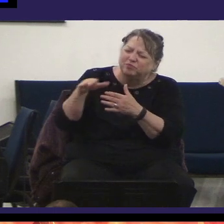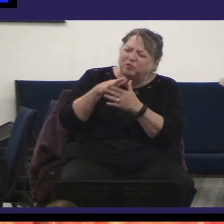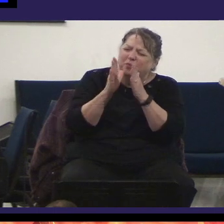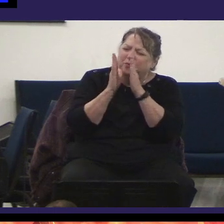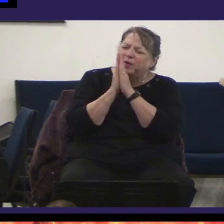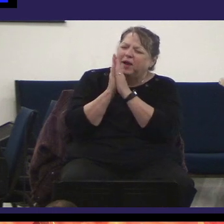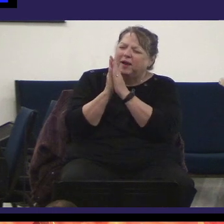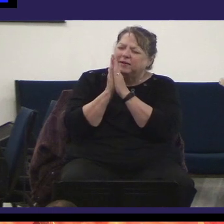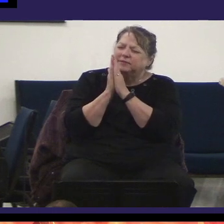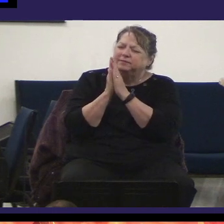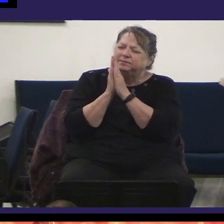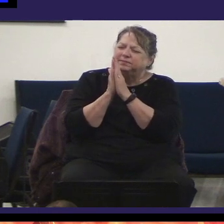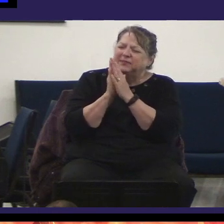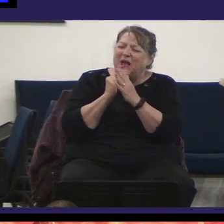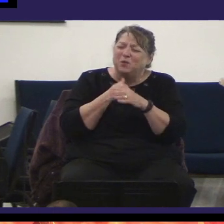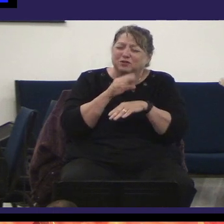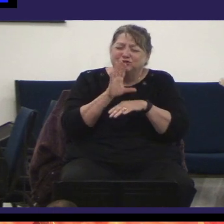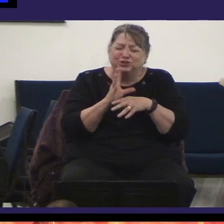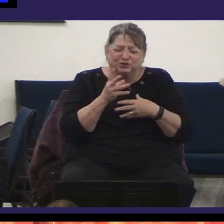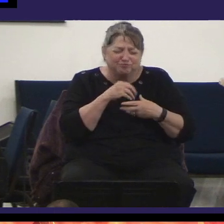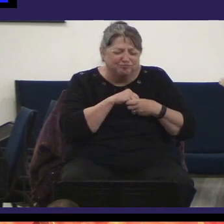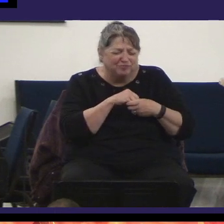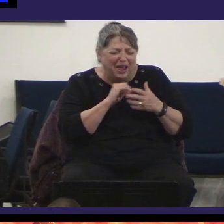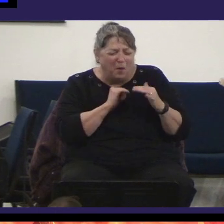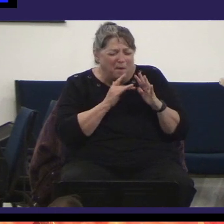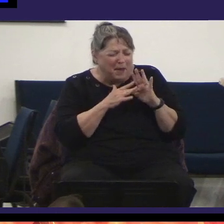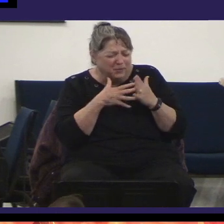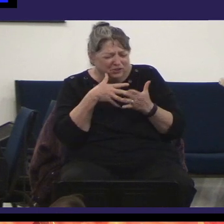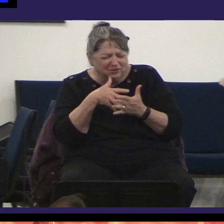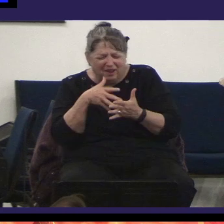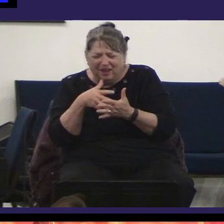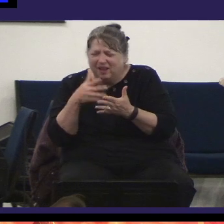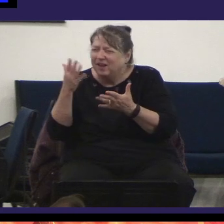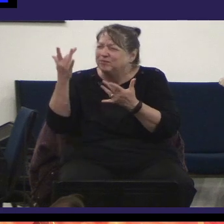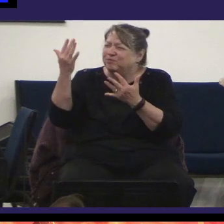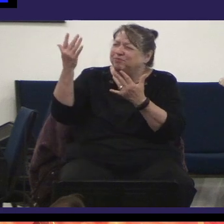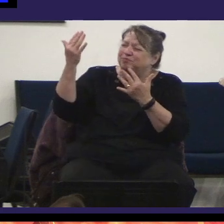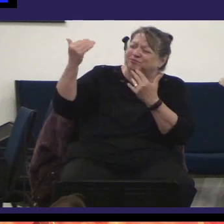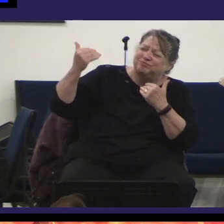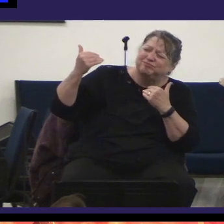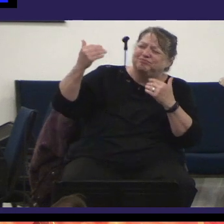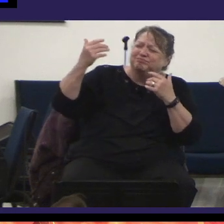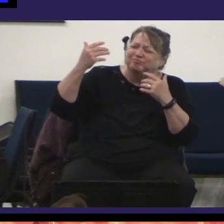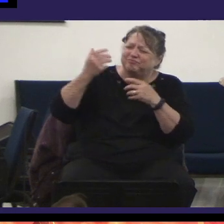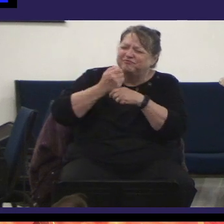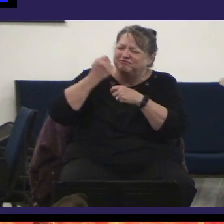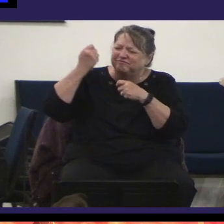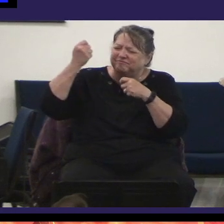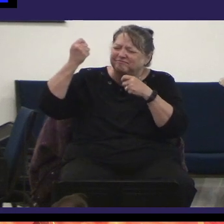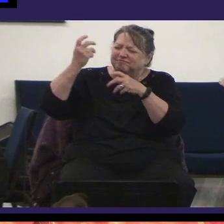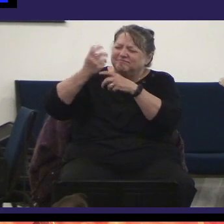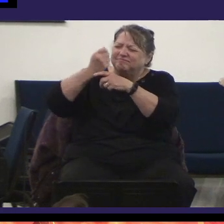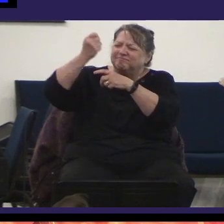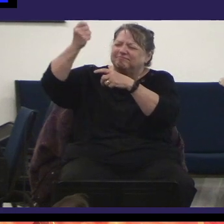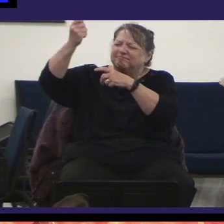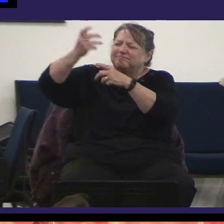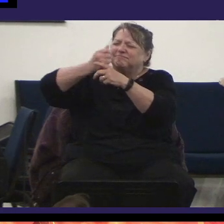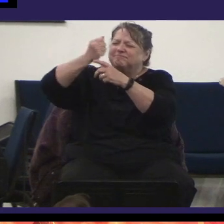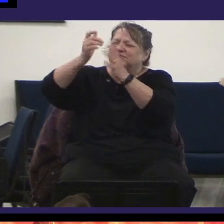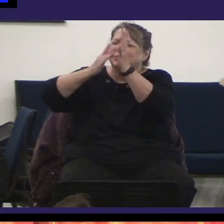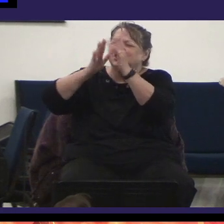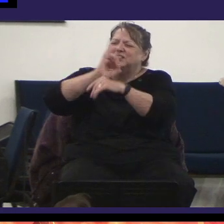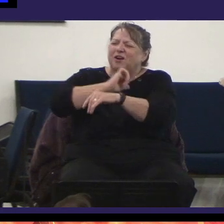life, our church involvement, our Bible studies. I declare and we declare together the authority of